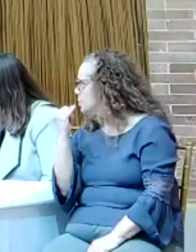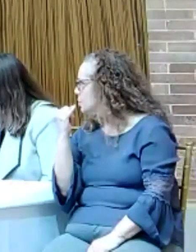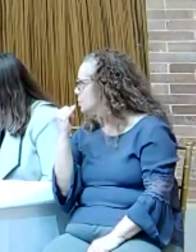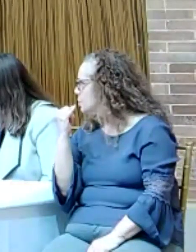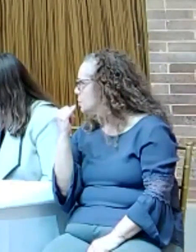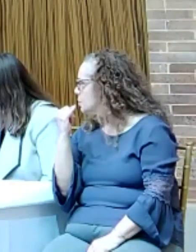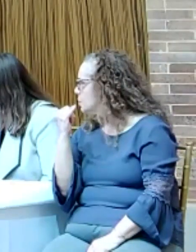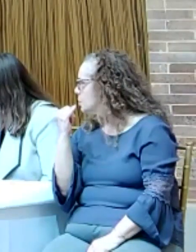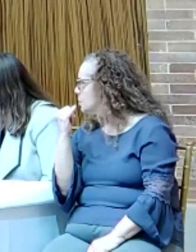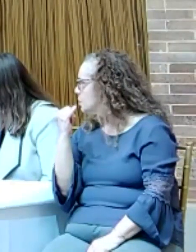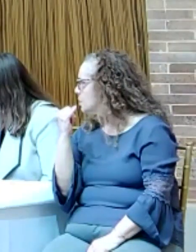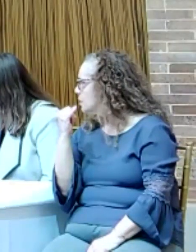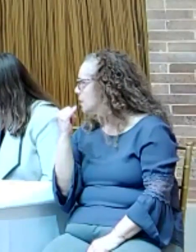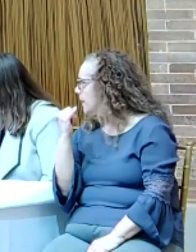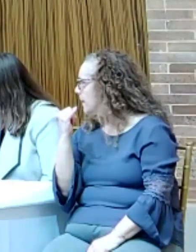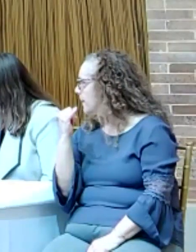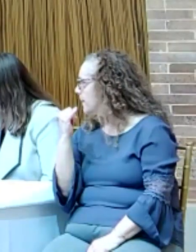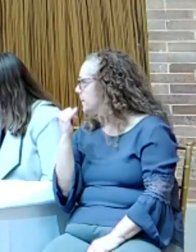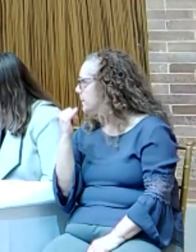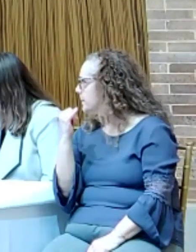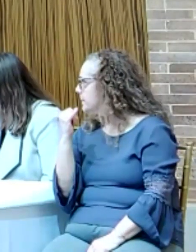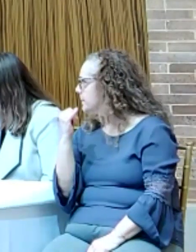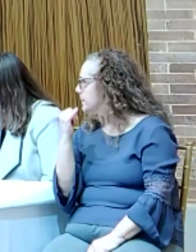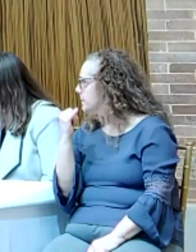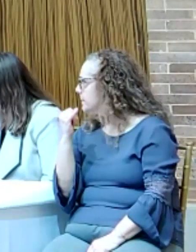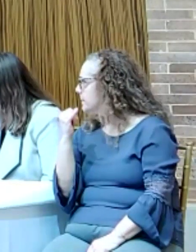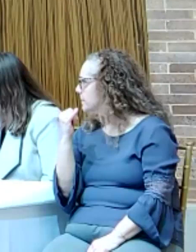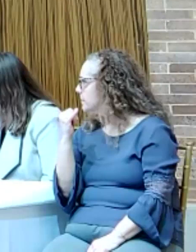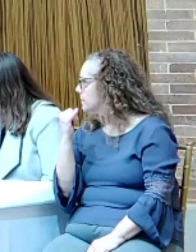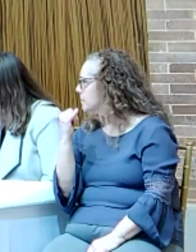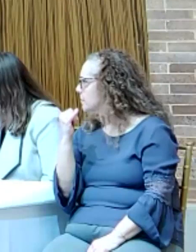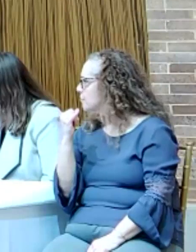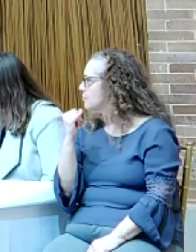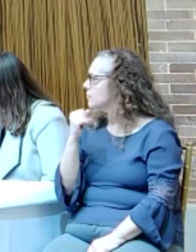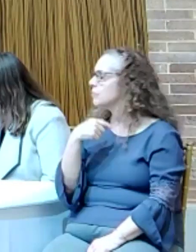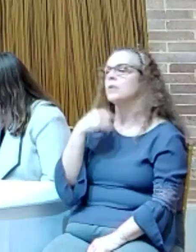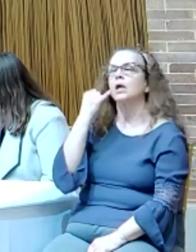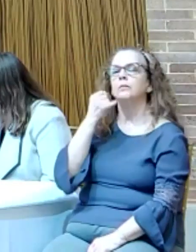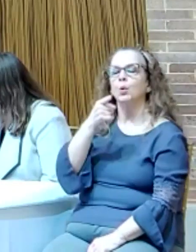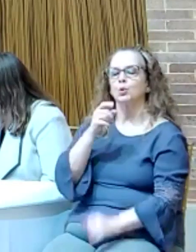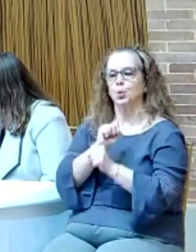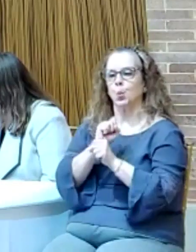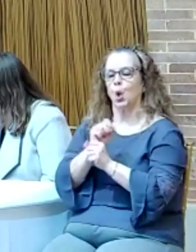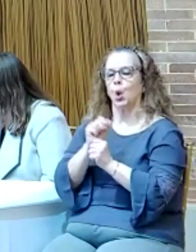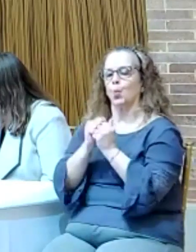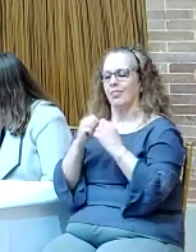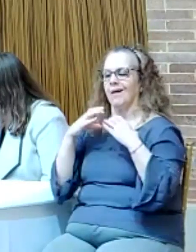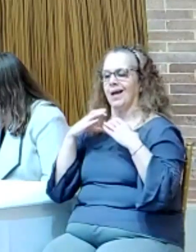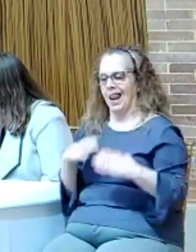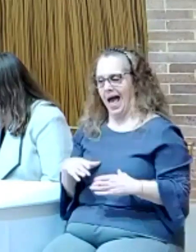pit bulls okay and you are working with somebody who has one as an assisted animal how do you go over